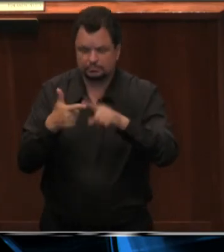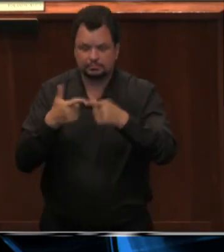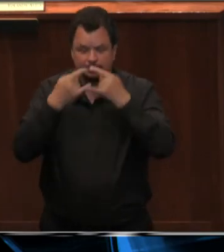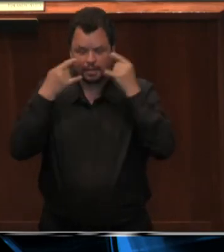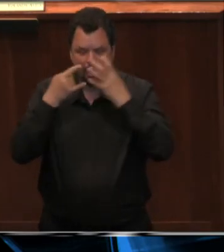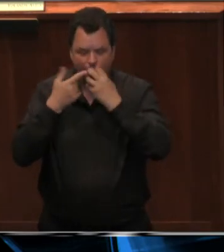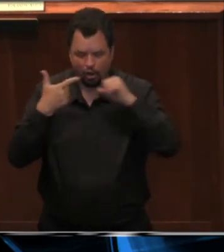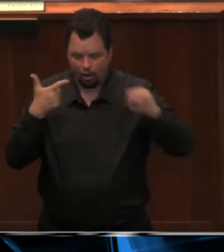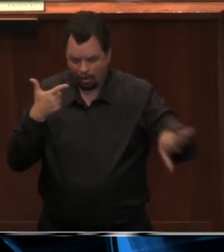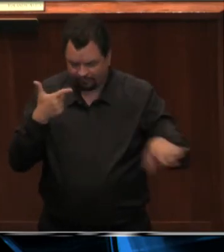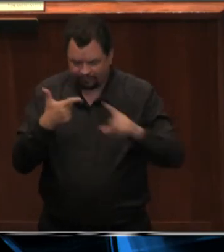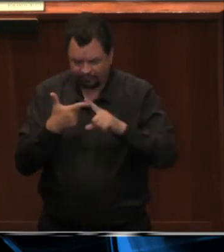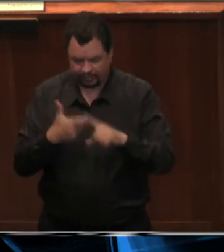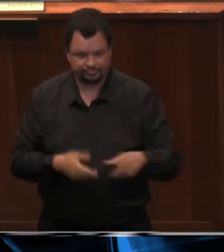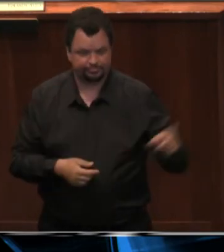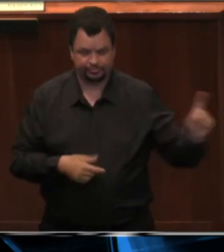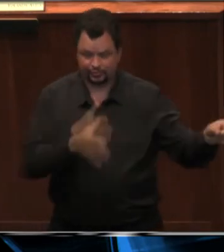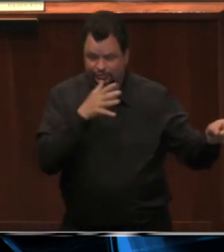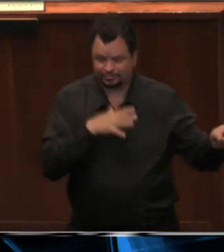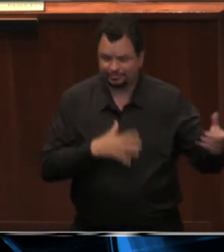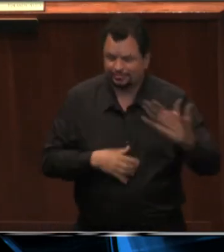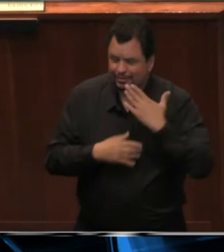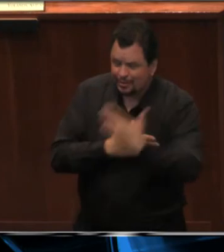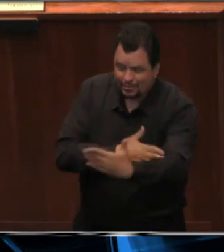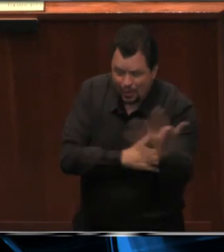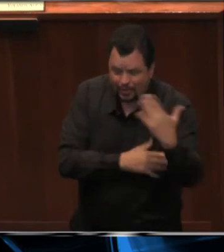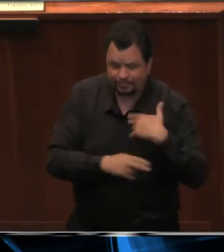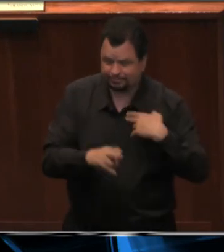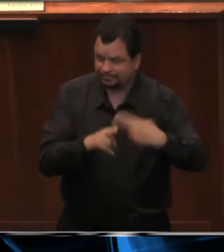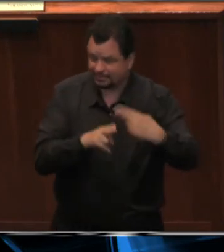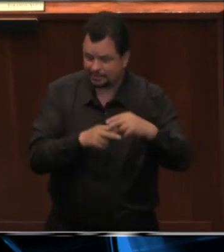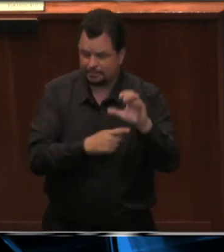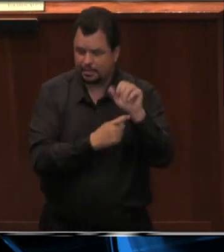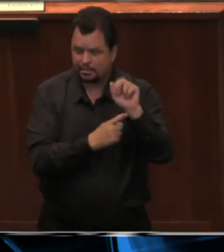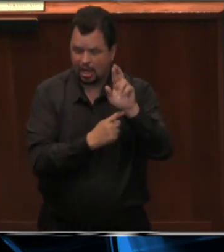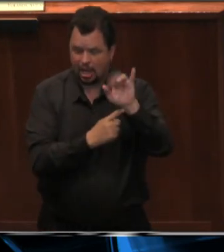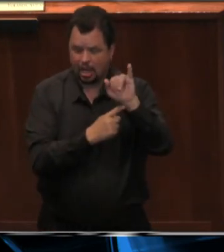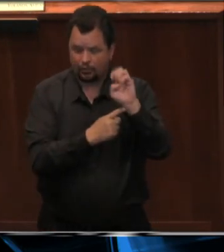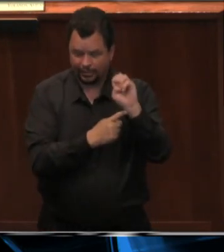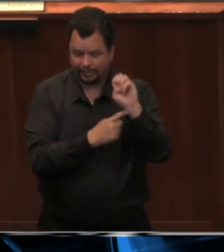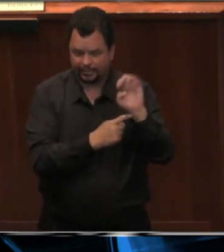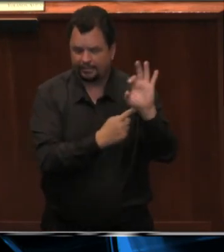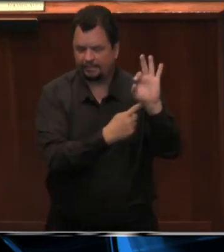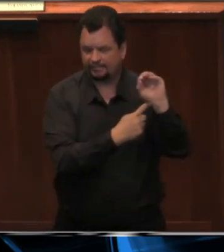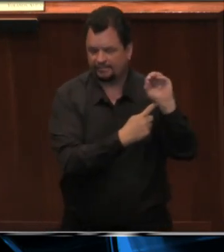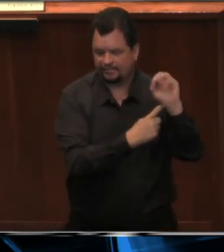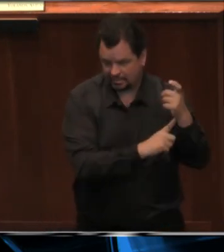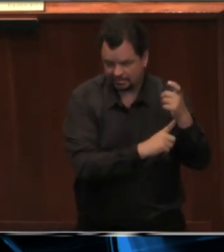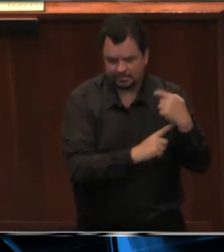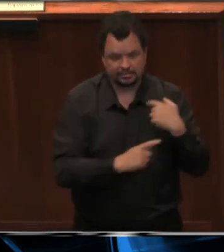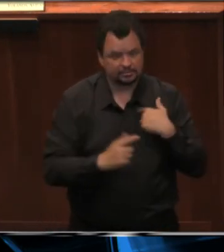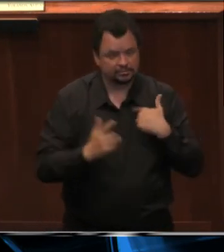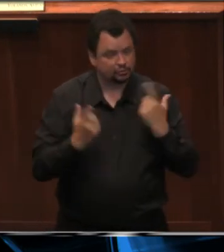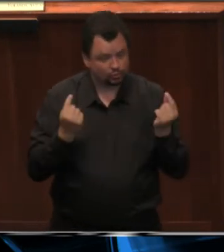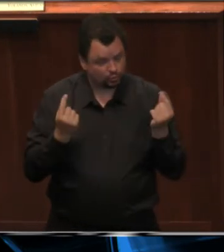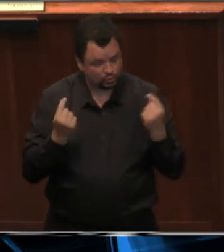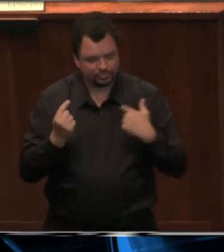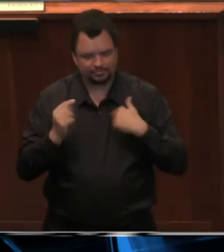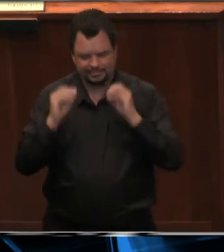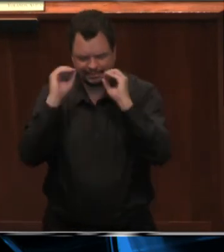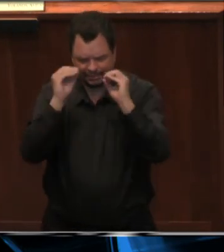Good morning. My name is Carrie Fox. I teach 7th grade math and science at Challenger Middle School in Academy